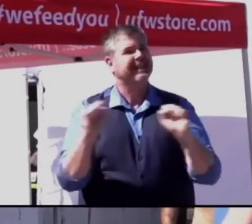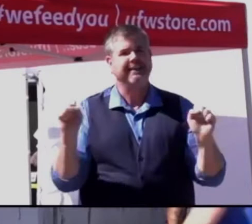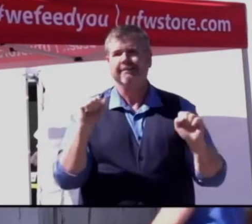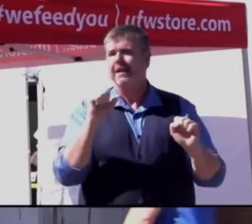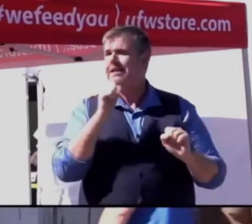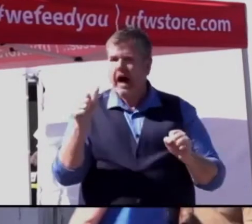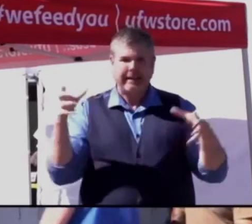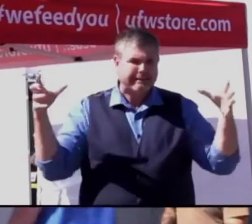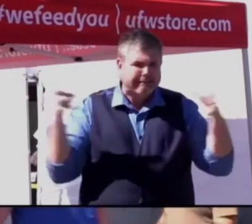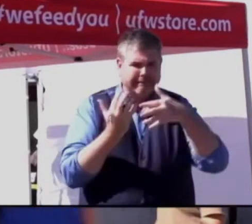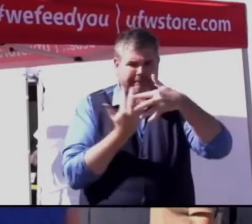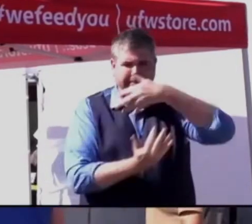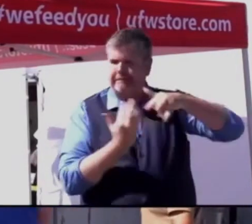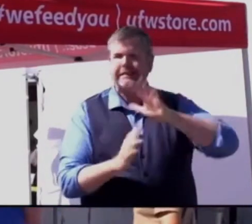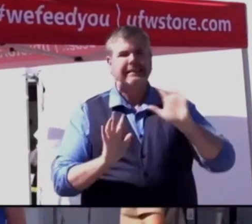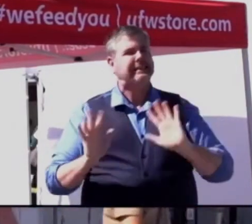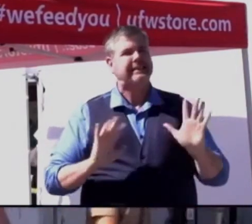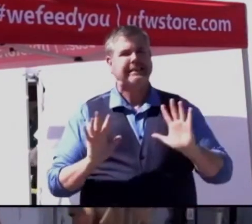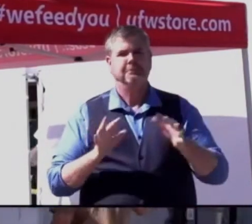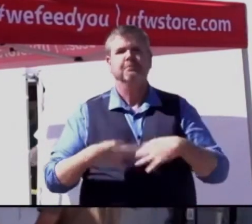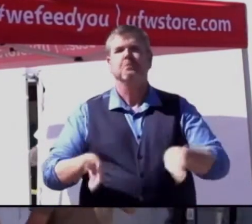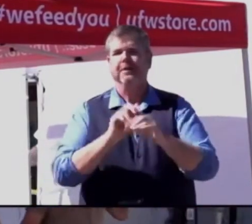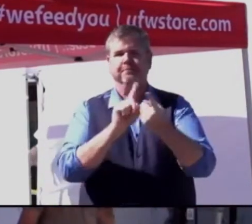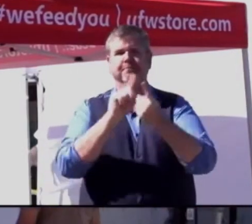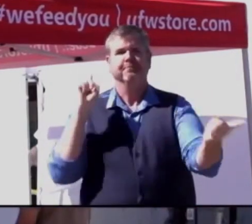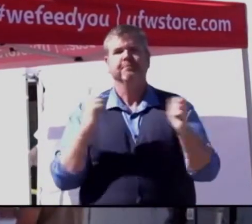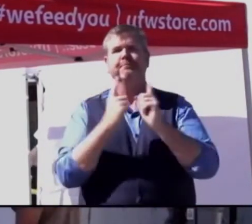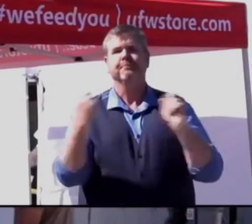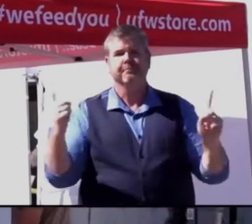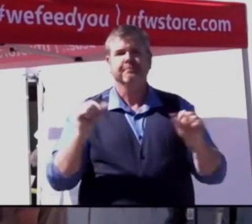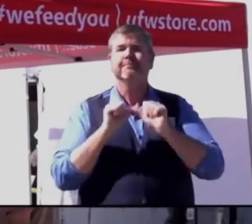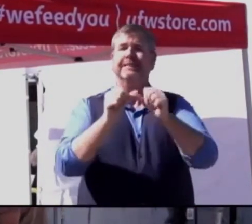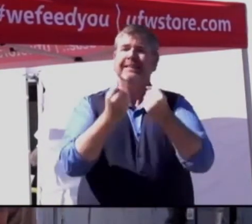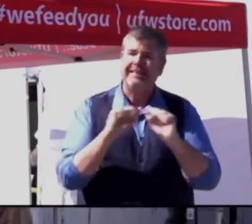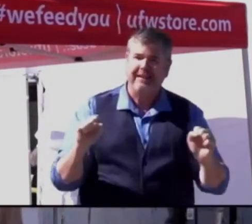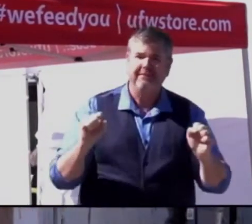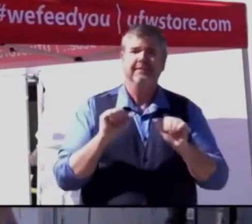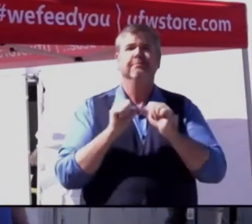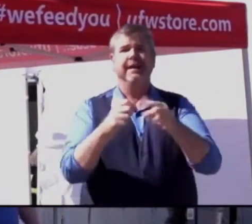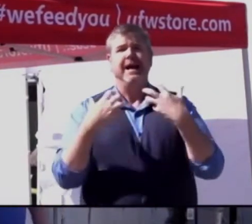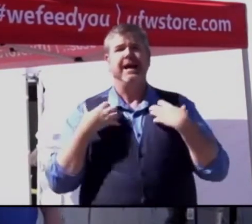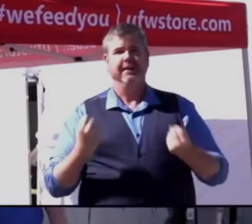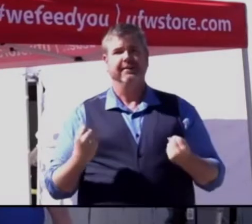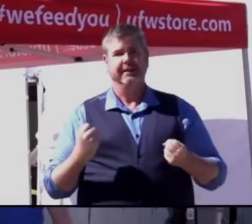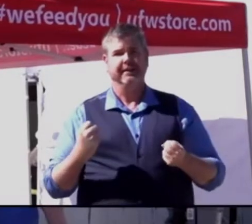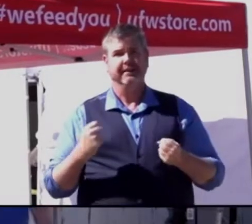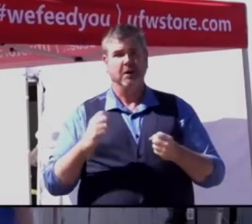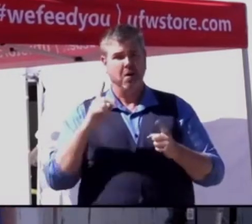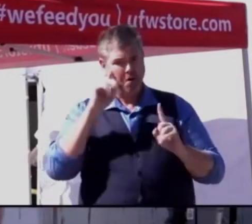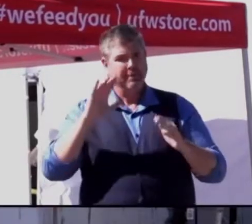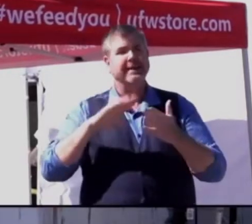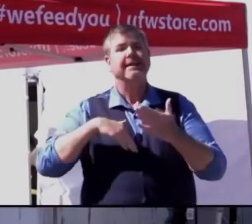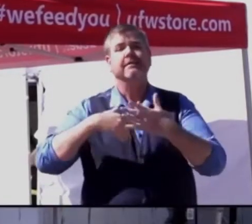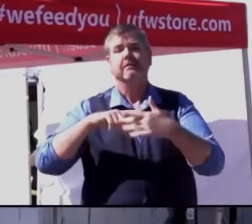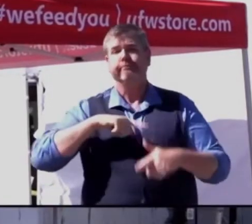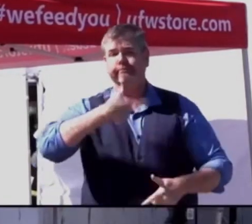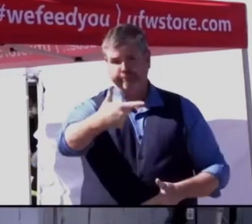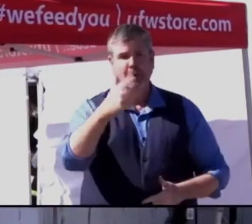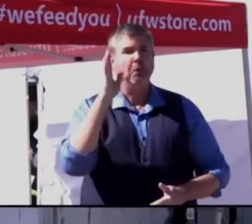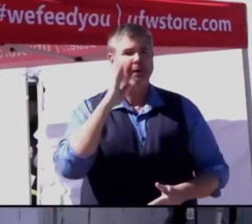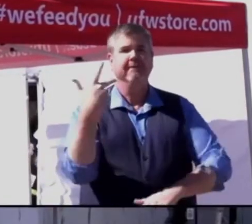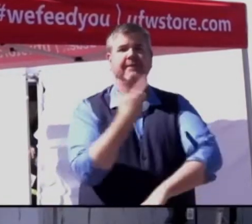safe and be healthy when your turn comes to be vaccinated. And please get vaccinated when your turn does